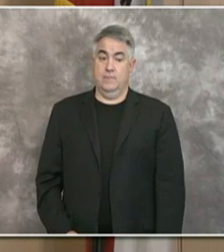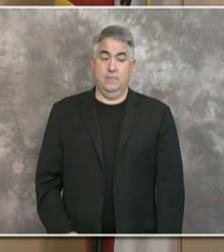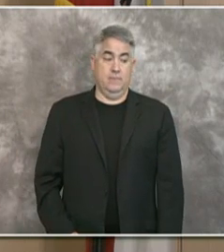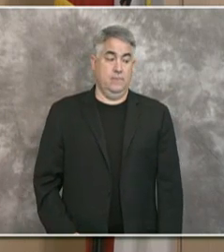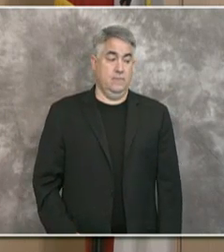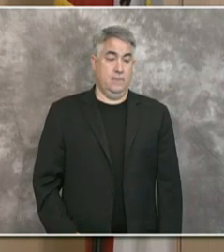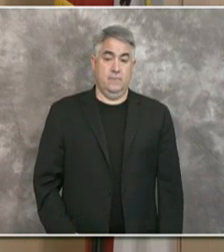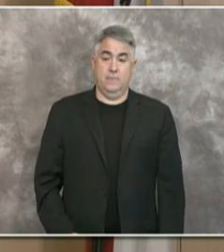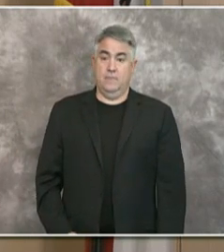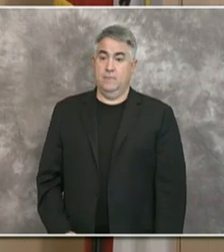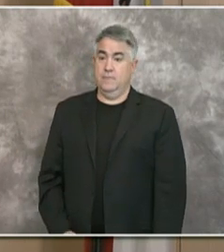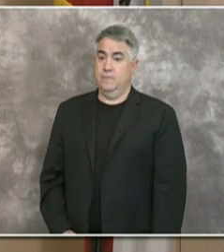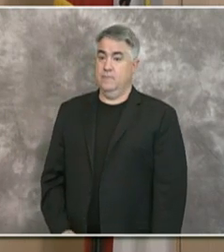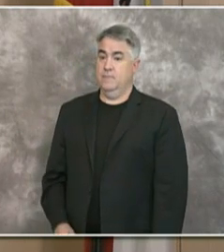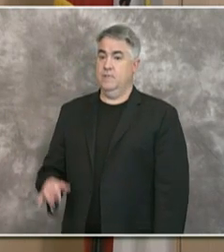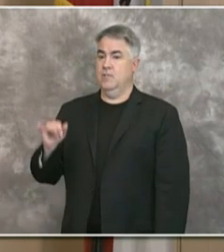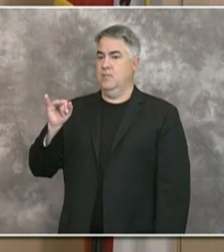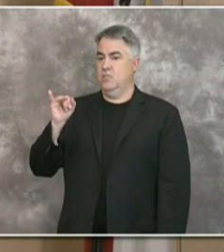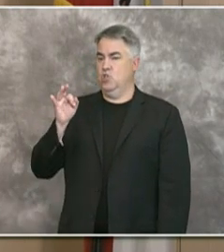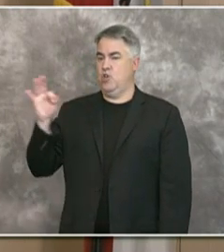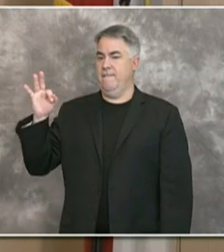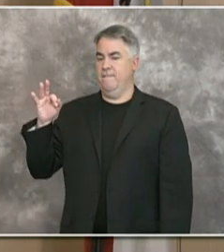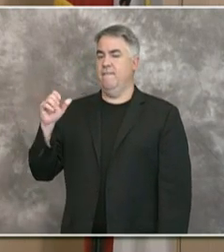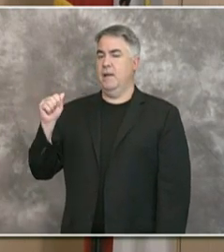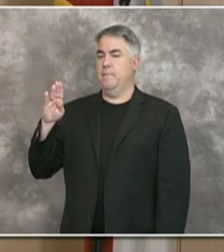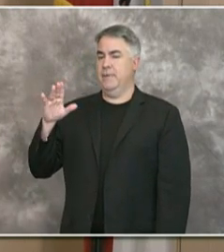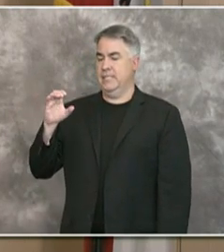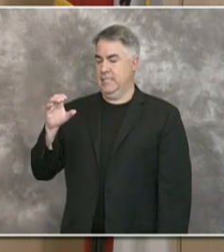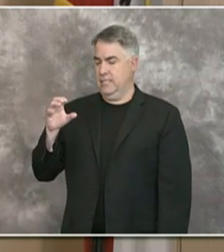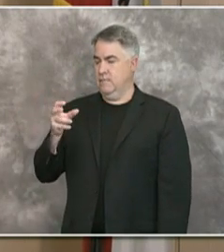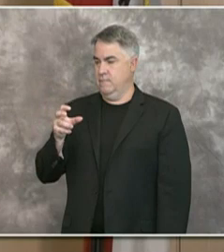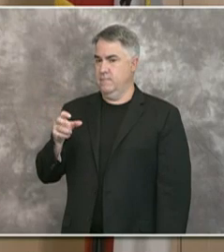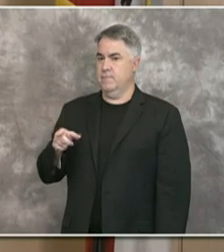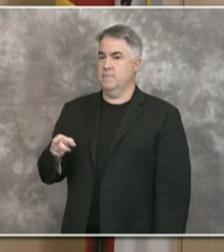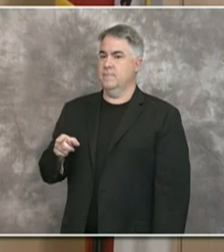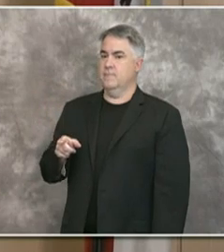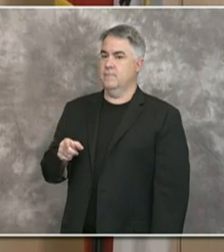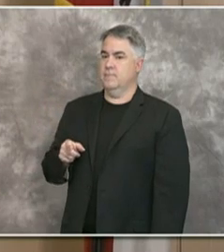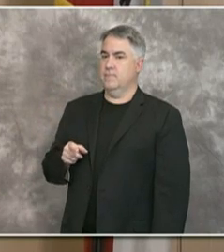Jennifer Kastner with ABC 10. Please state your question.